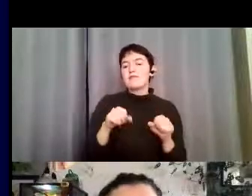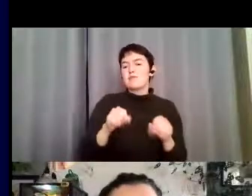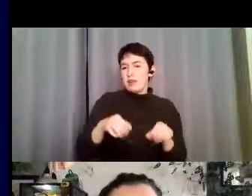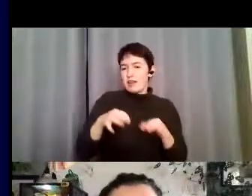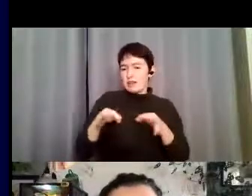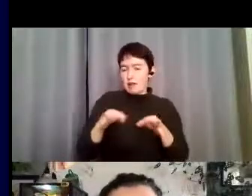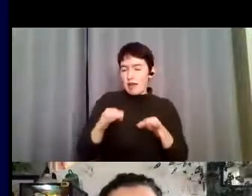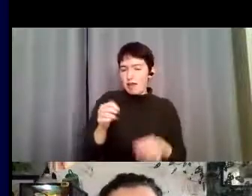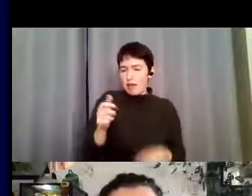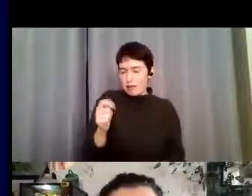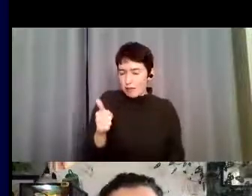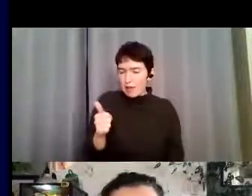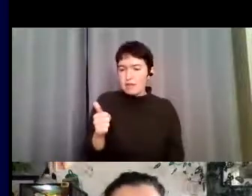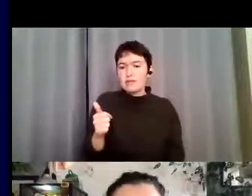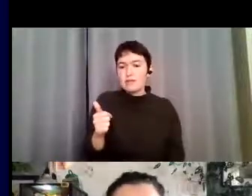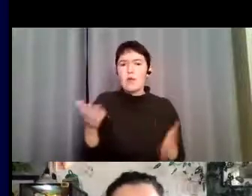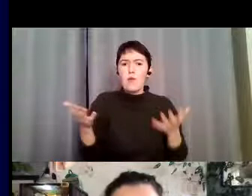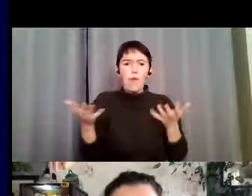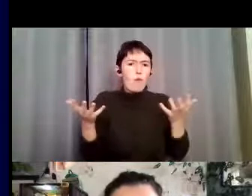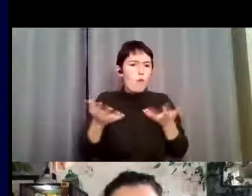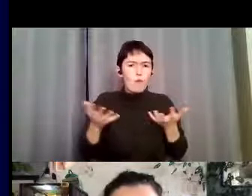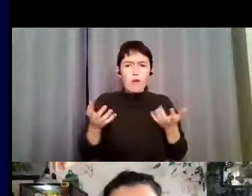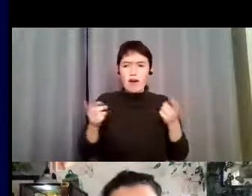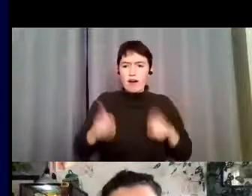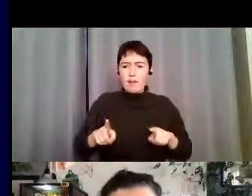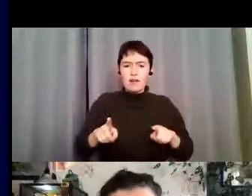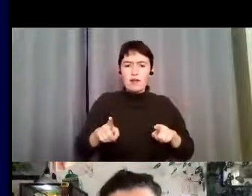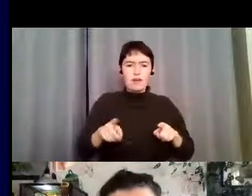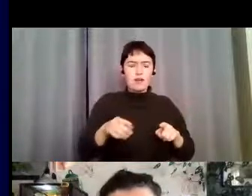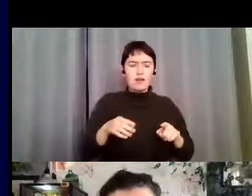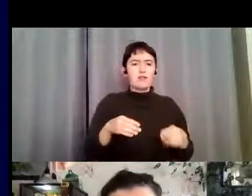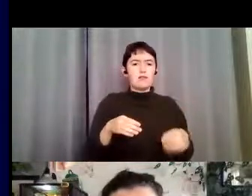story between what happened between this time and this time.